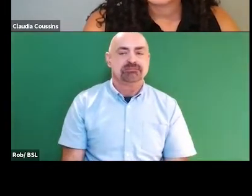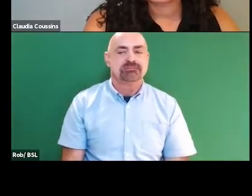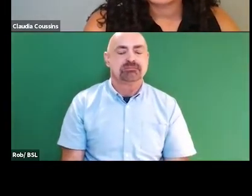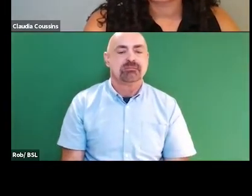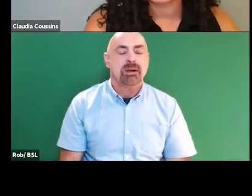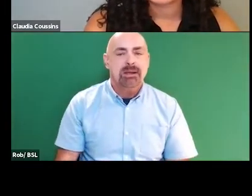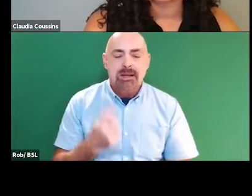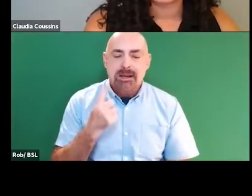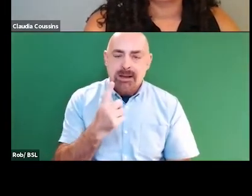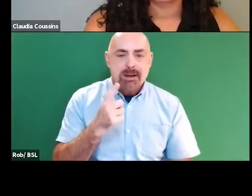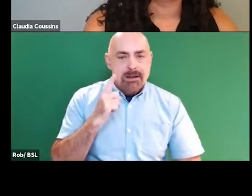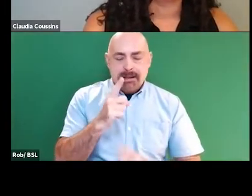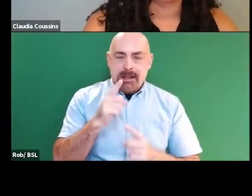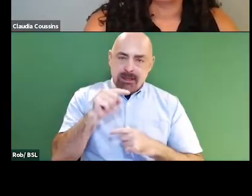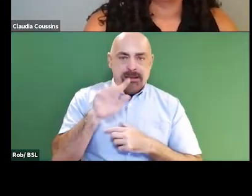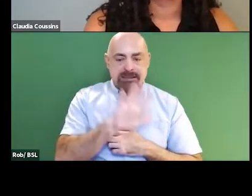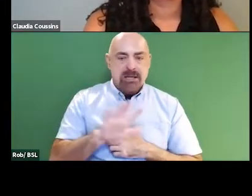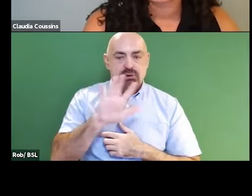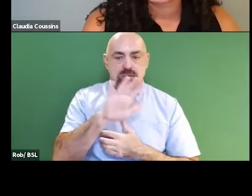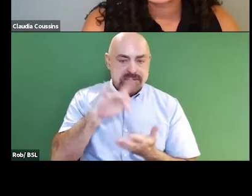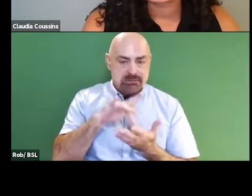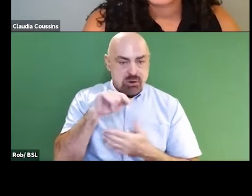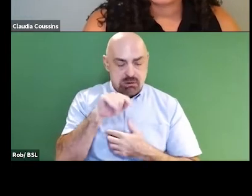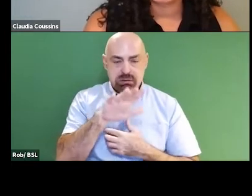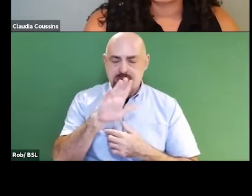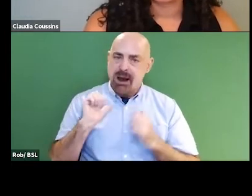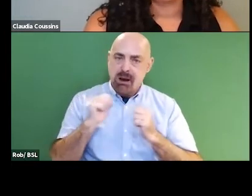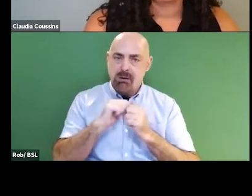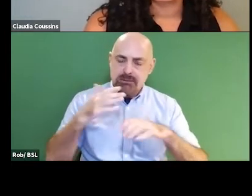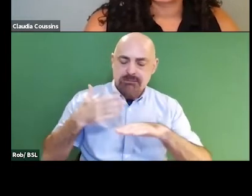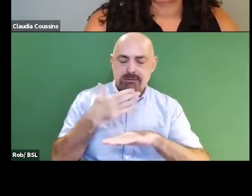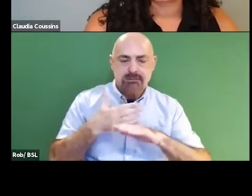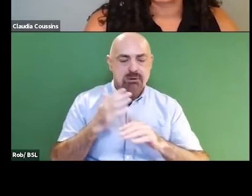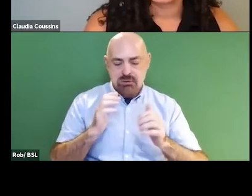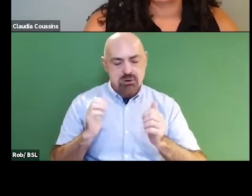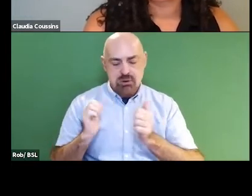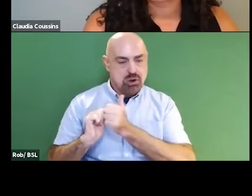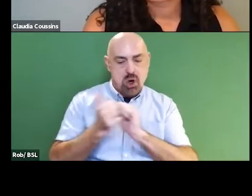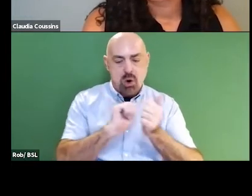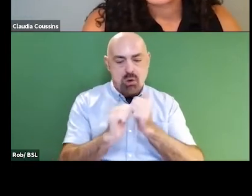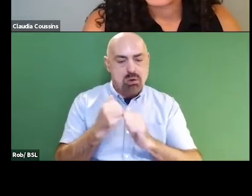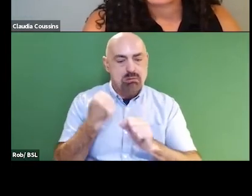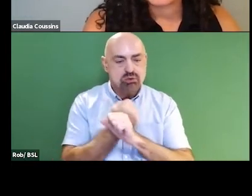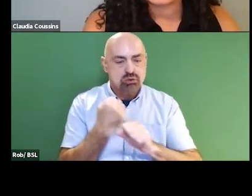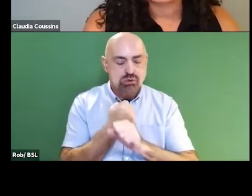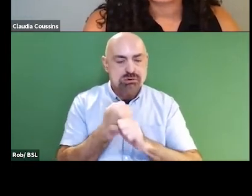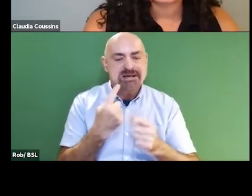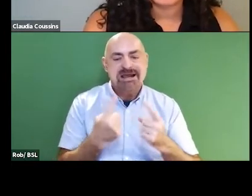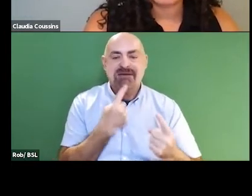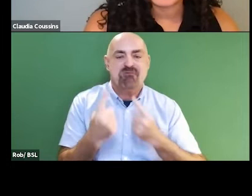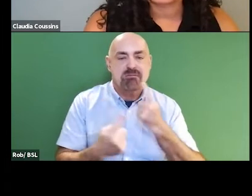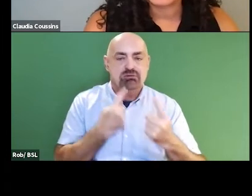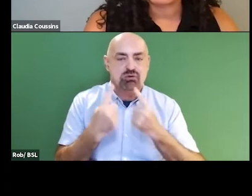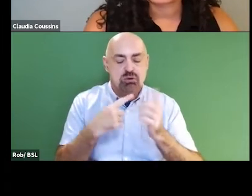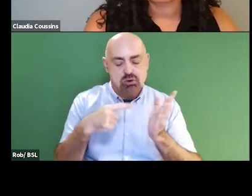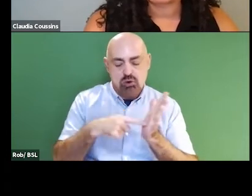One of the main tasks of the National Centre for Family Hubs is to co-produce an implementation toolkit to help providers with setting